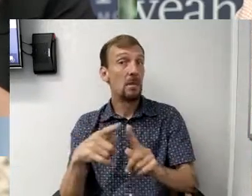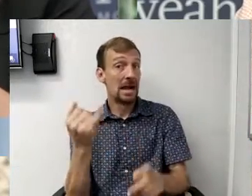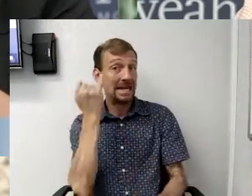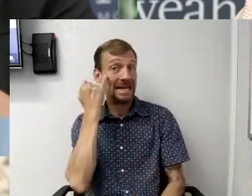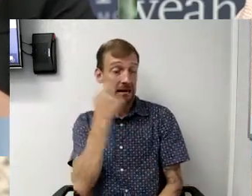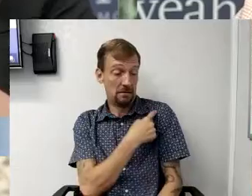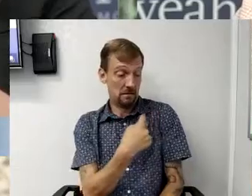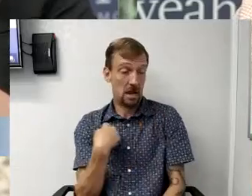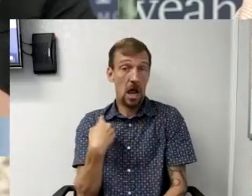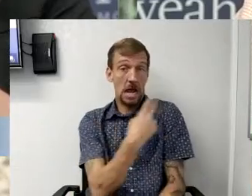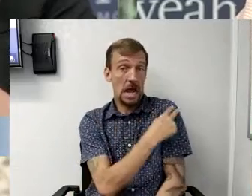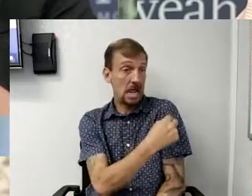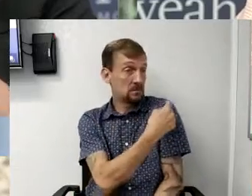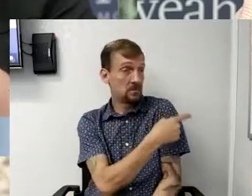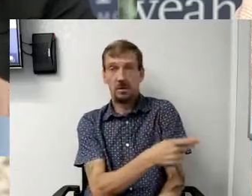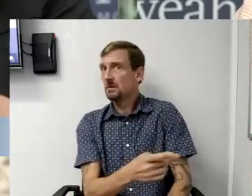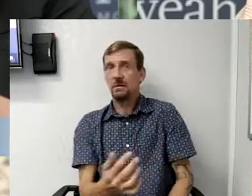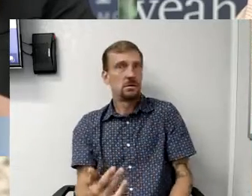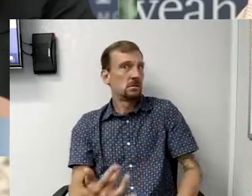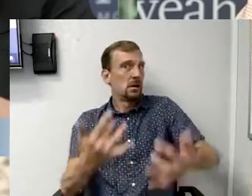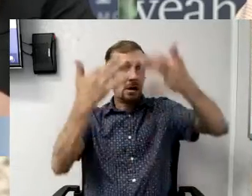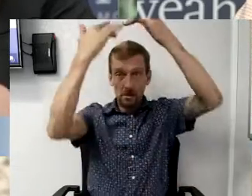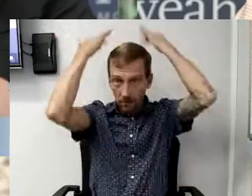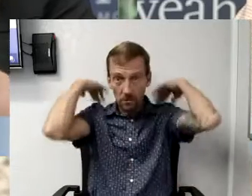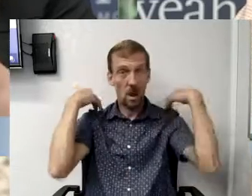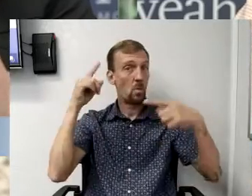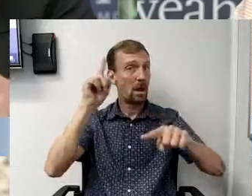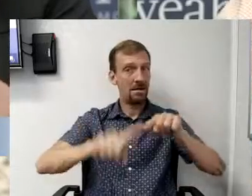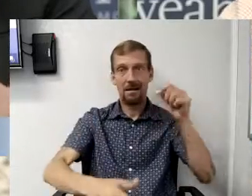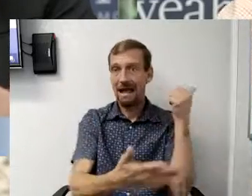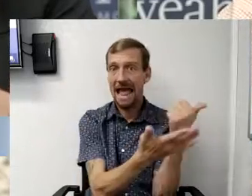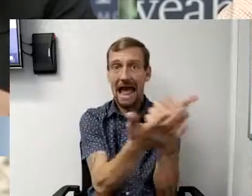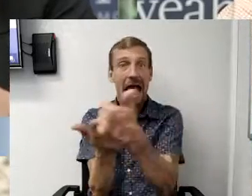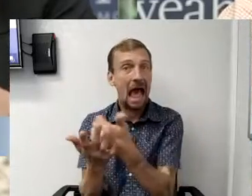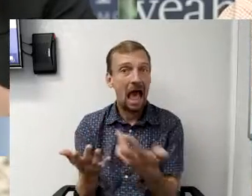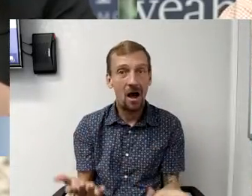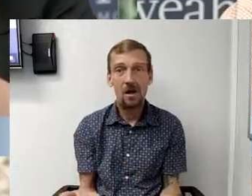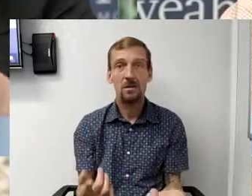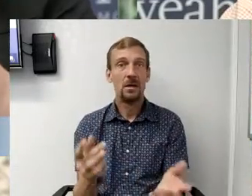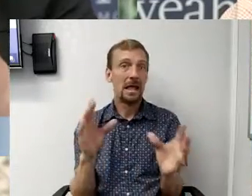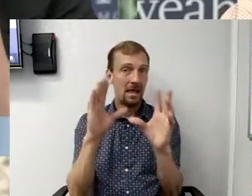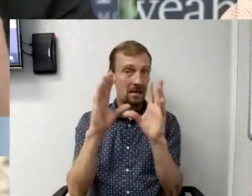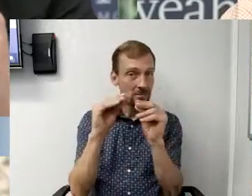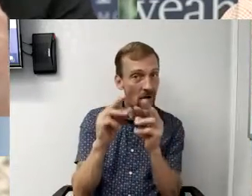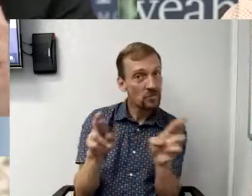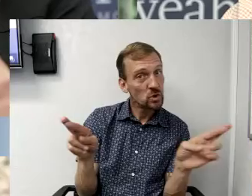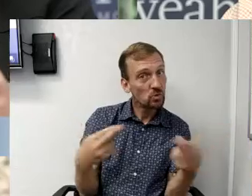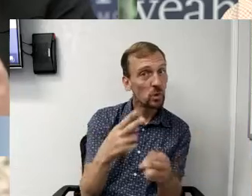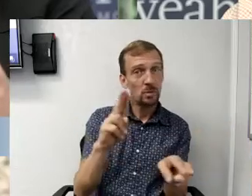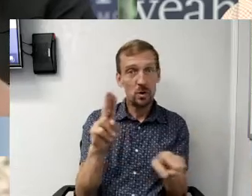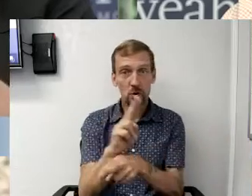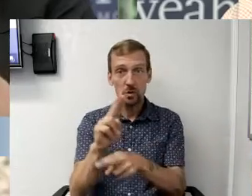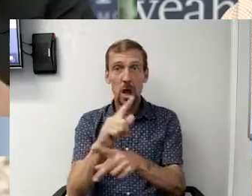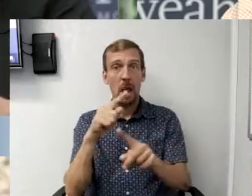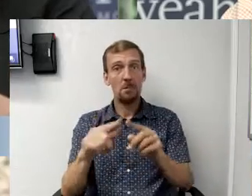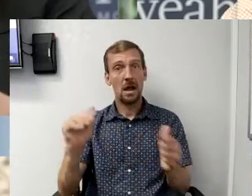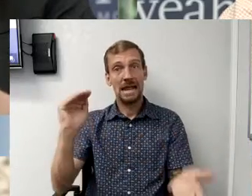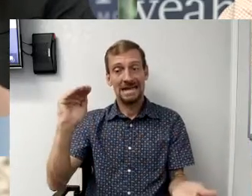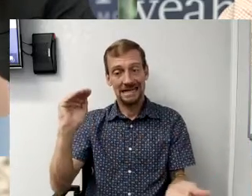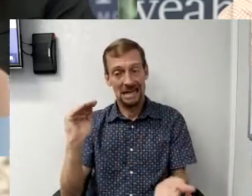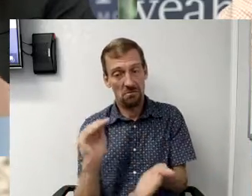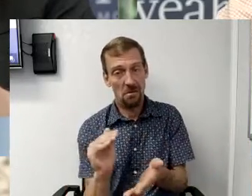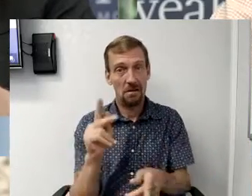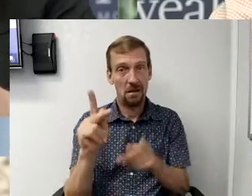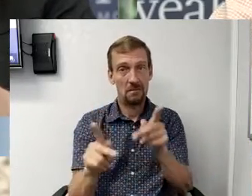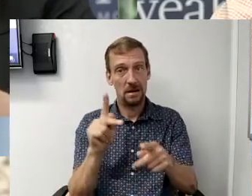we can't treat everybody. The surge beds and the doing care in conference rooms decreases our ability to take care of